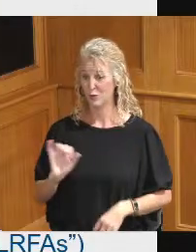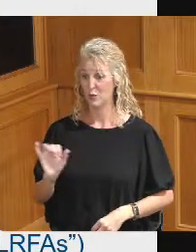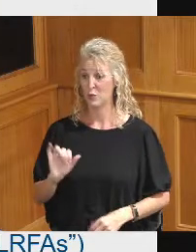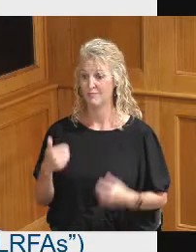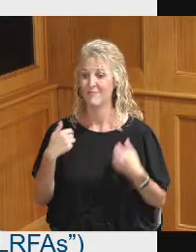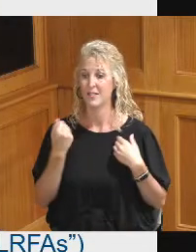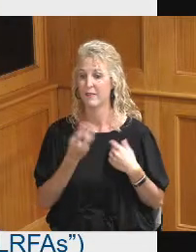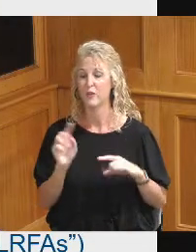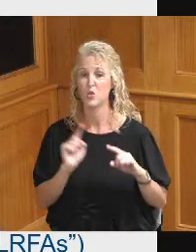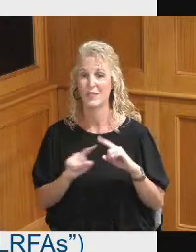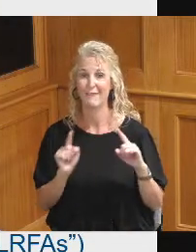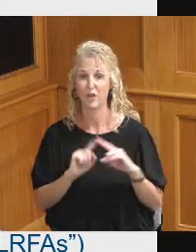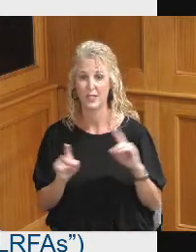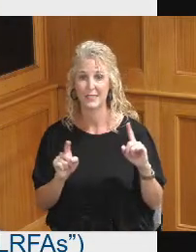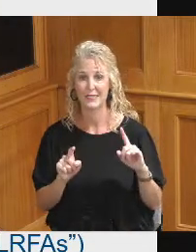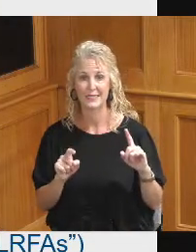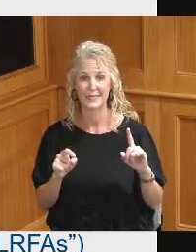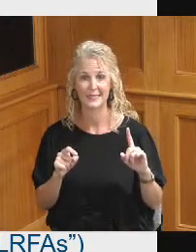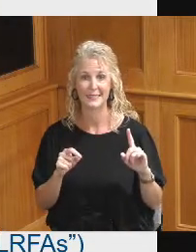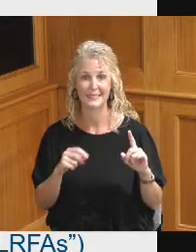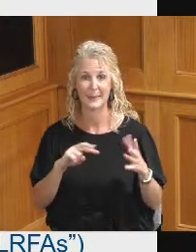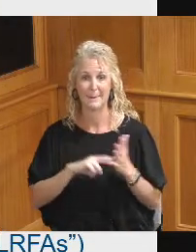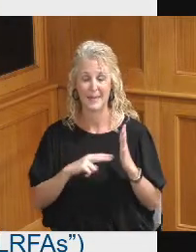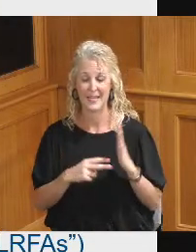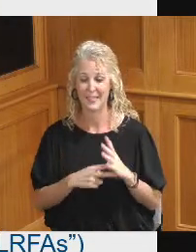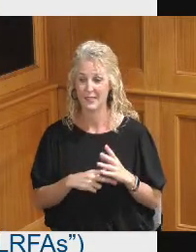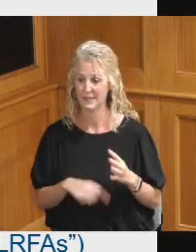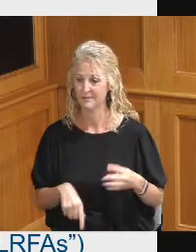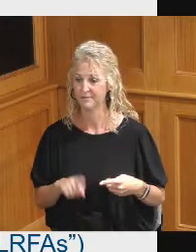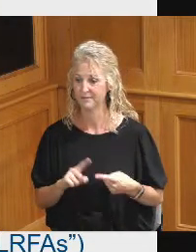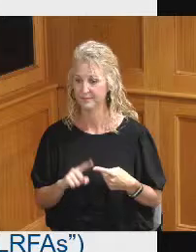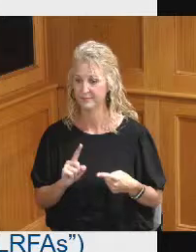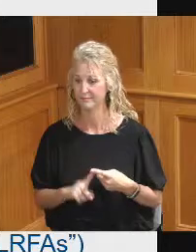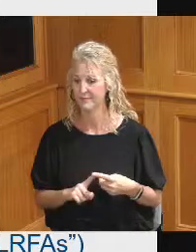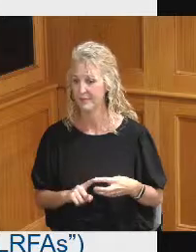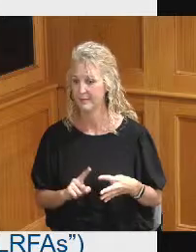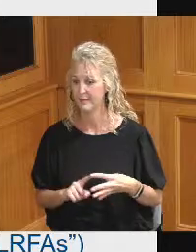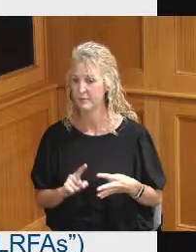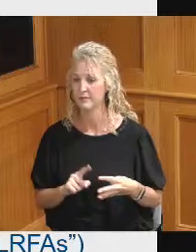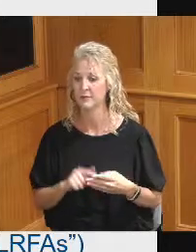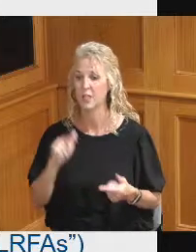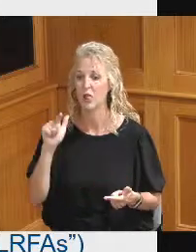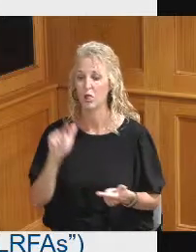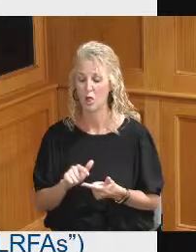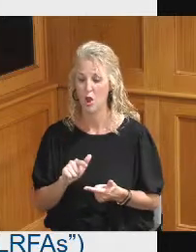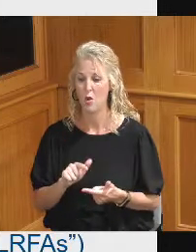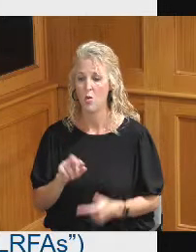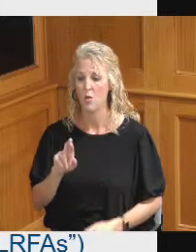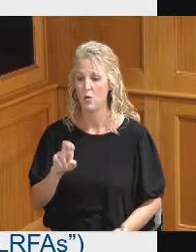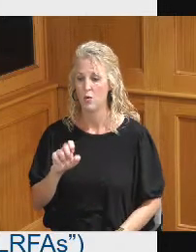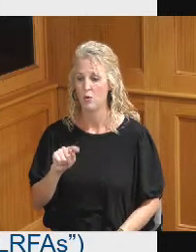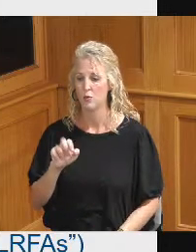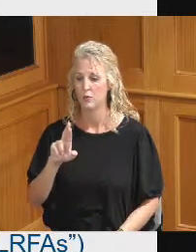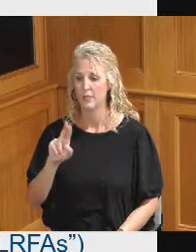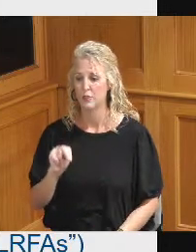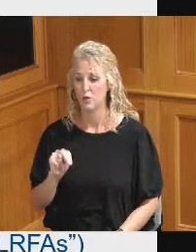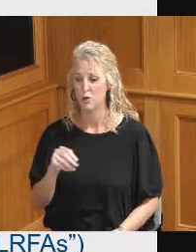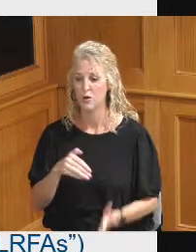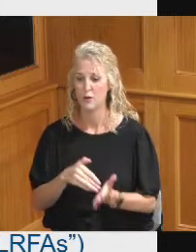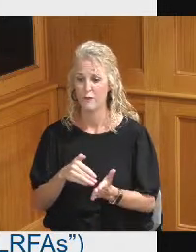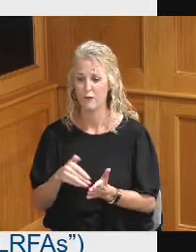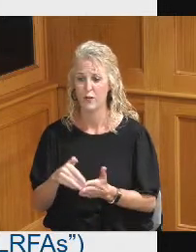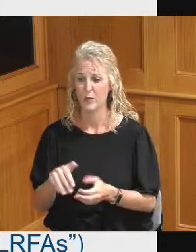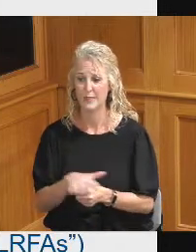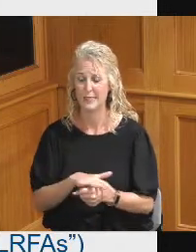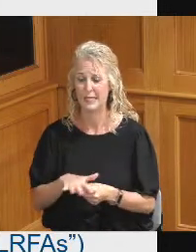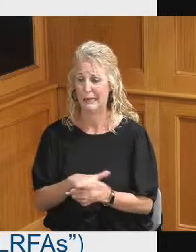couple different explanations, right? One is, as I've got up here, low return frequency areas. So again, it's